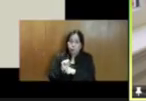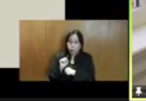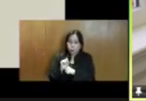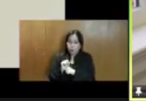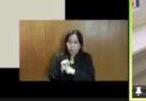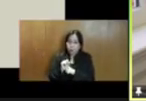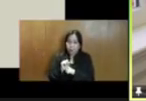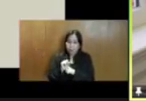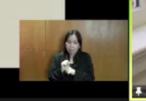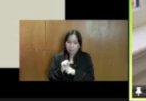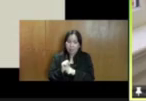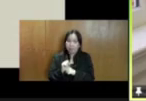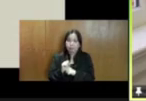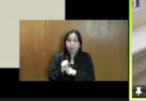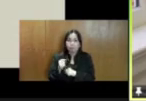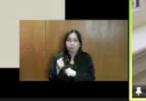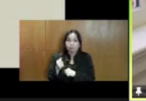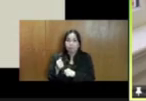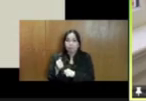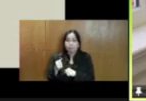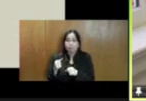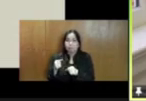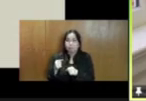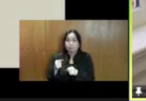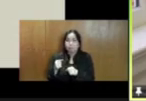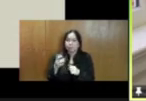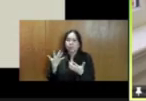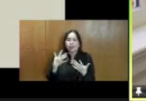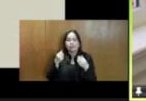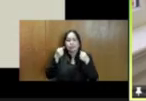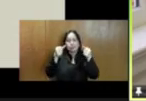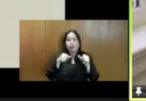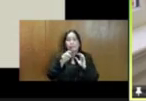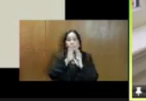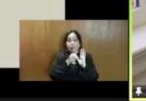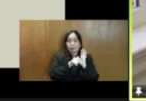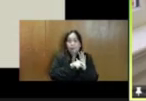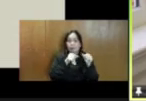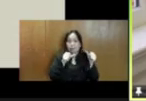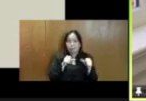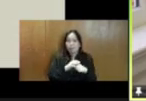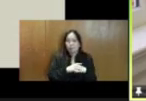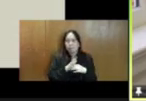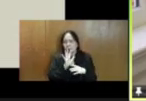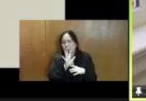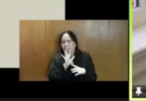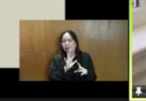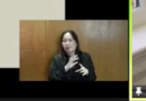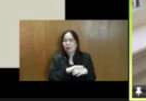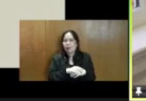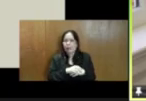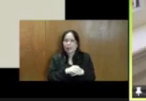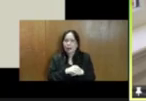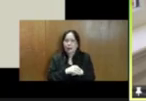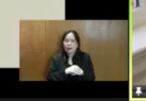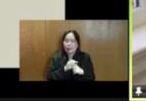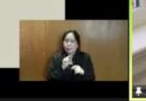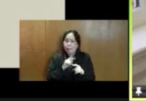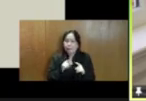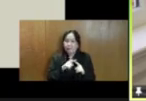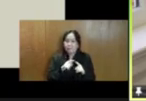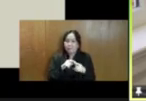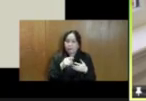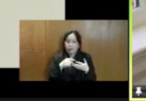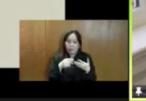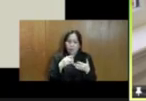from job postings, and people post their job histories on places like LinkedIn, on places places like Indeed.com. This company